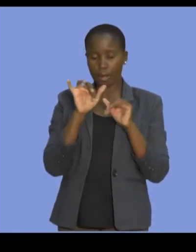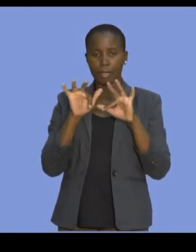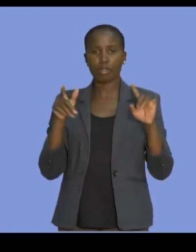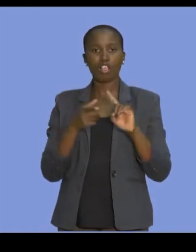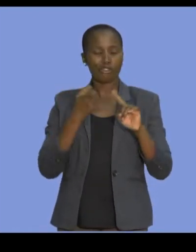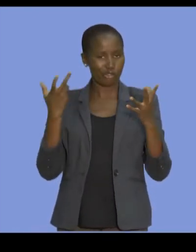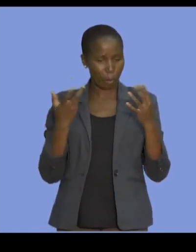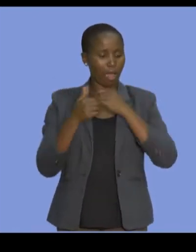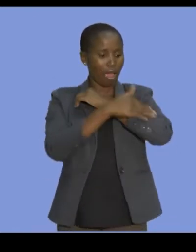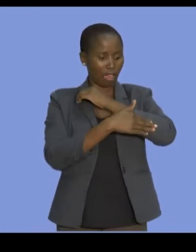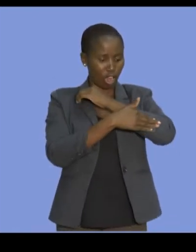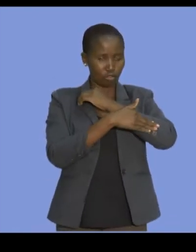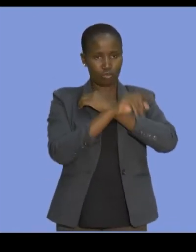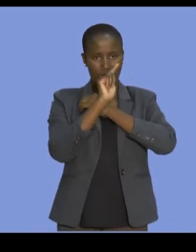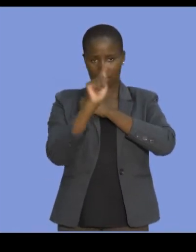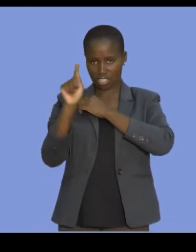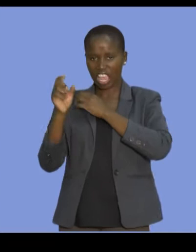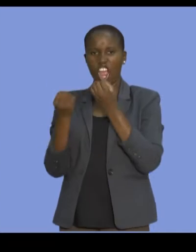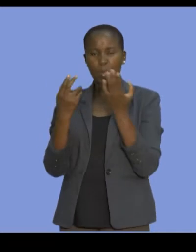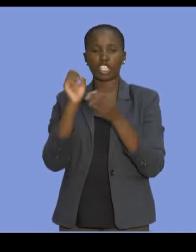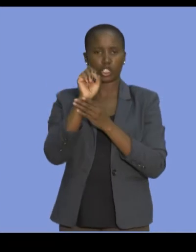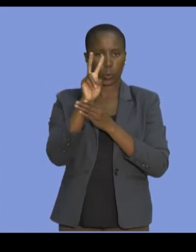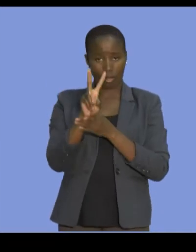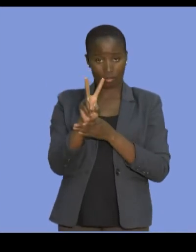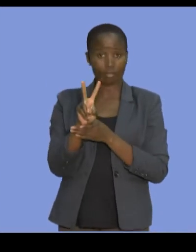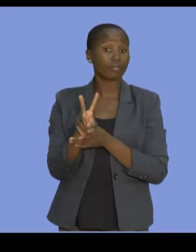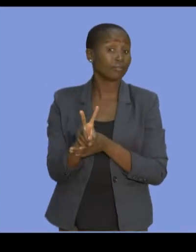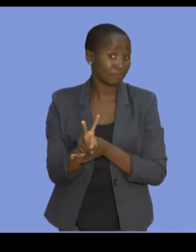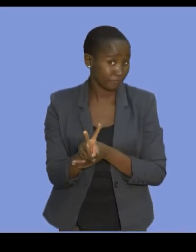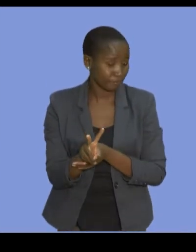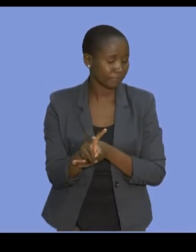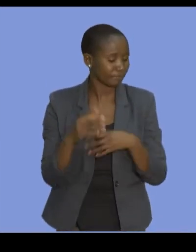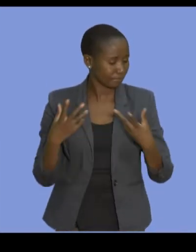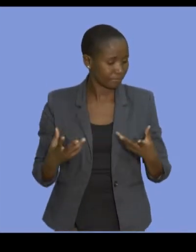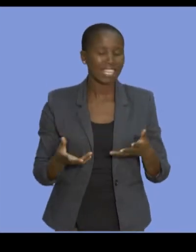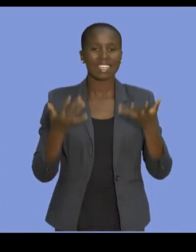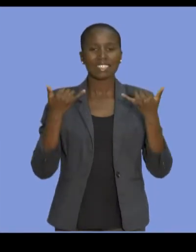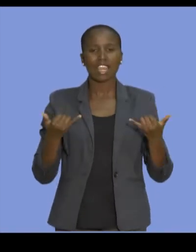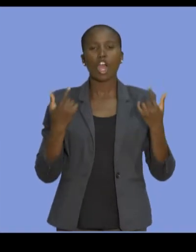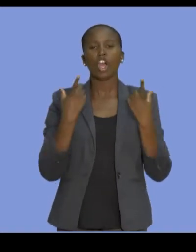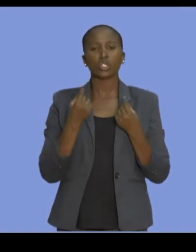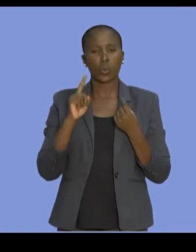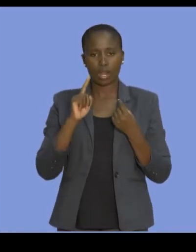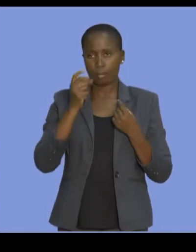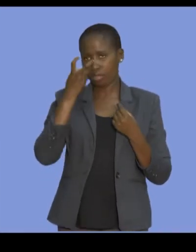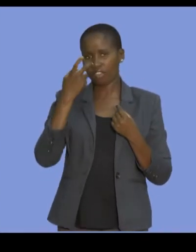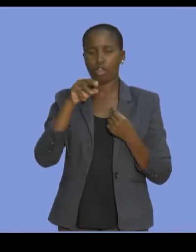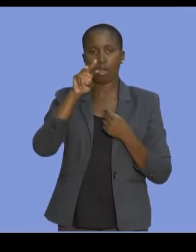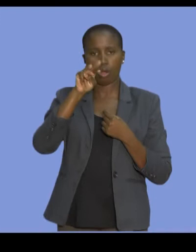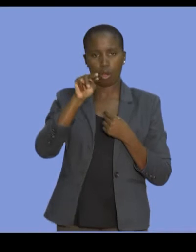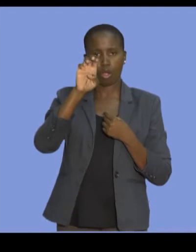of 12 countries. So what we have to do is to find the mean population